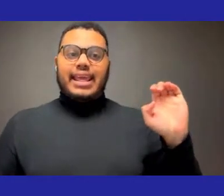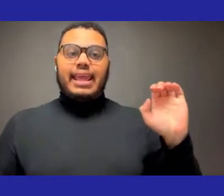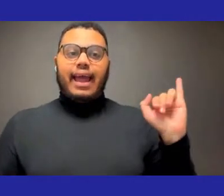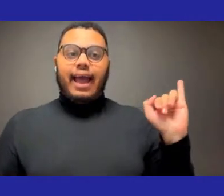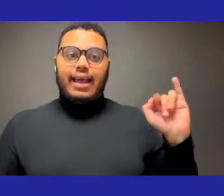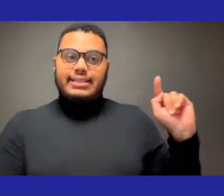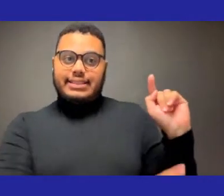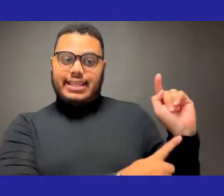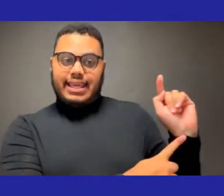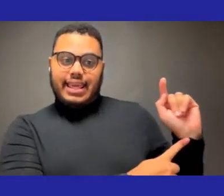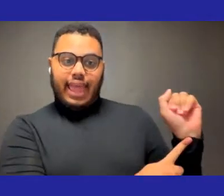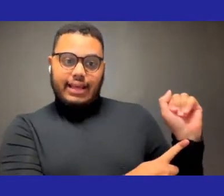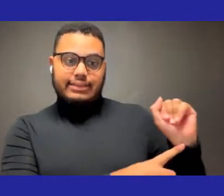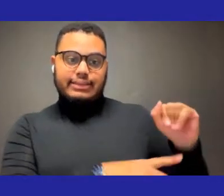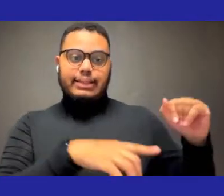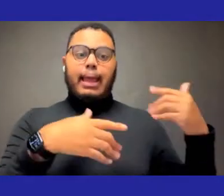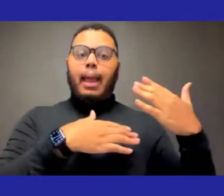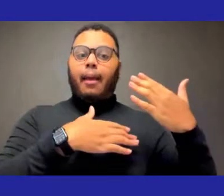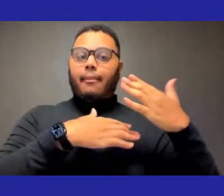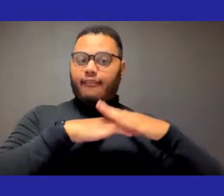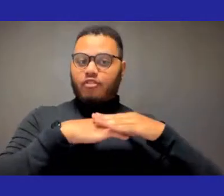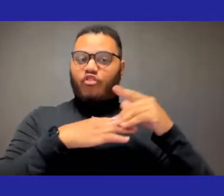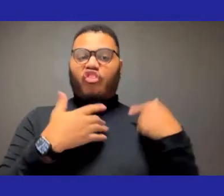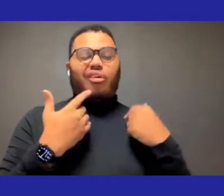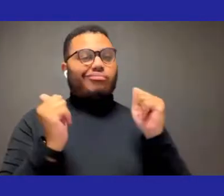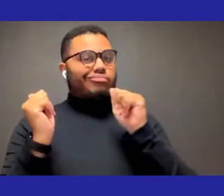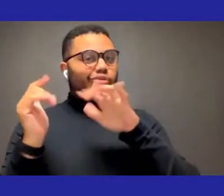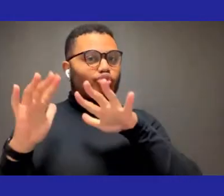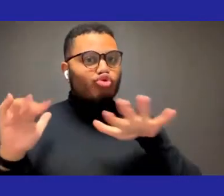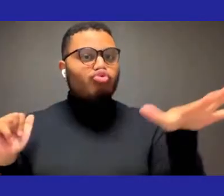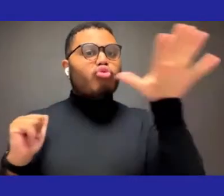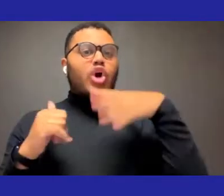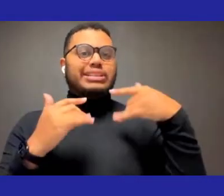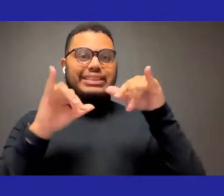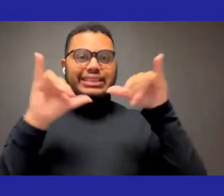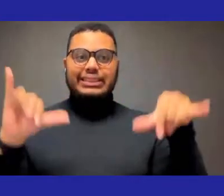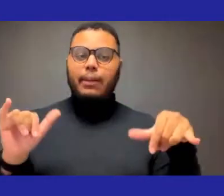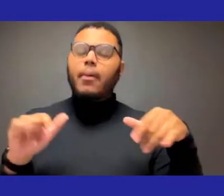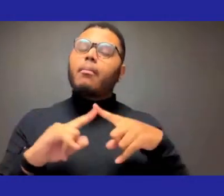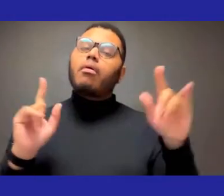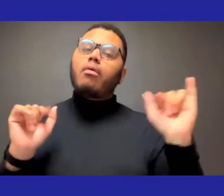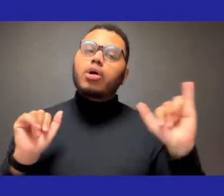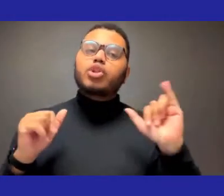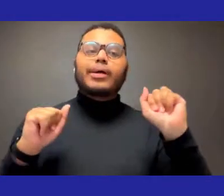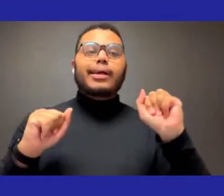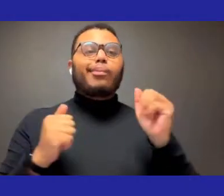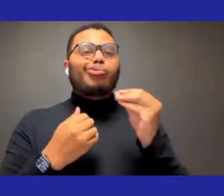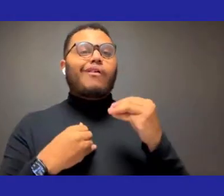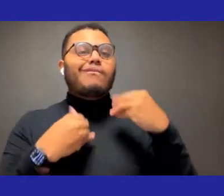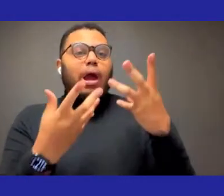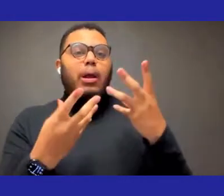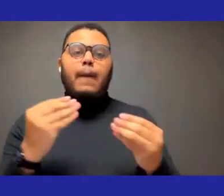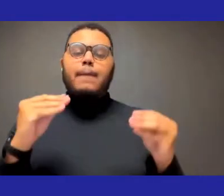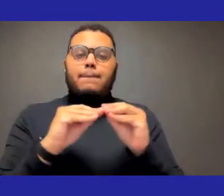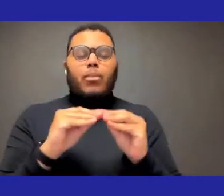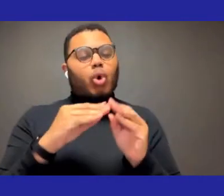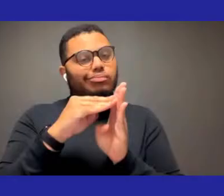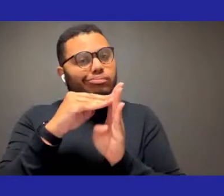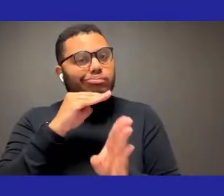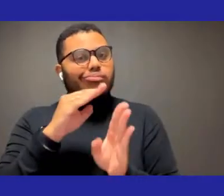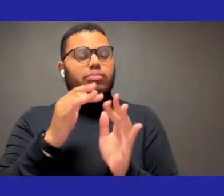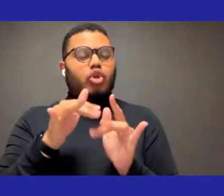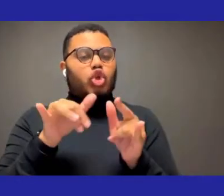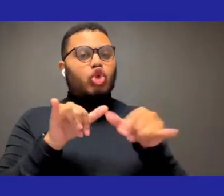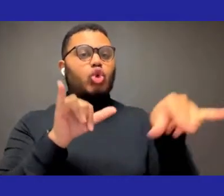system. With that, we were able to provide more complete and uniform coverage.